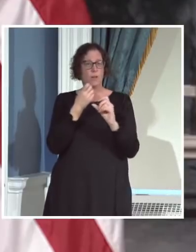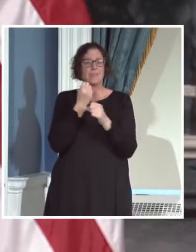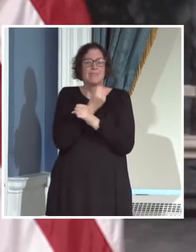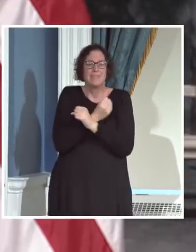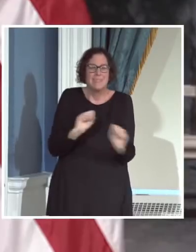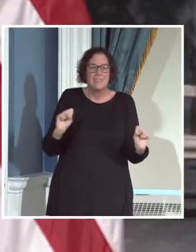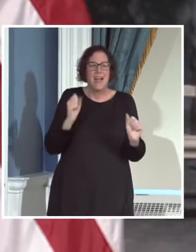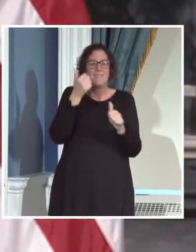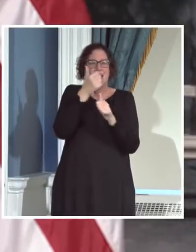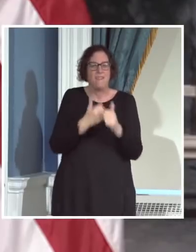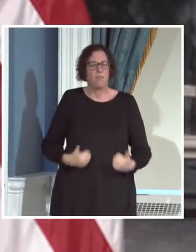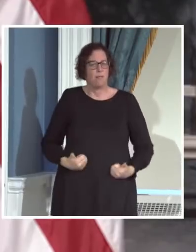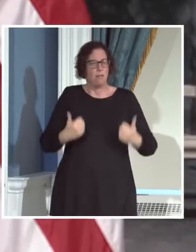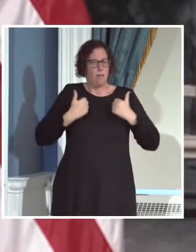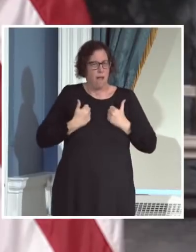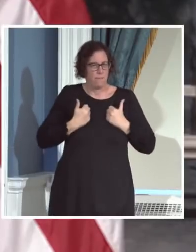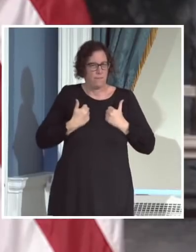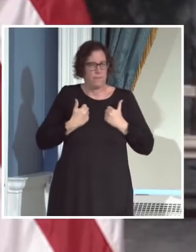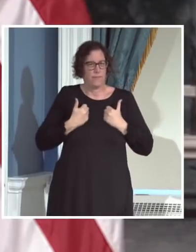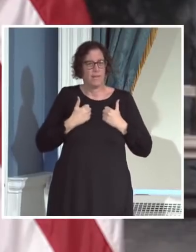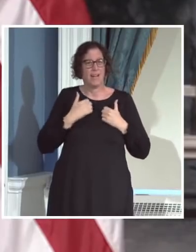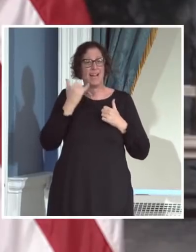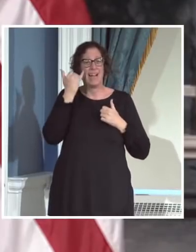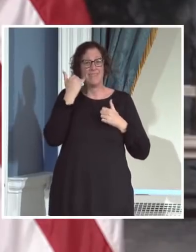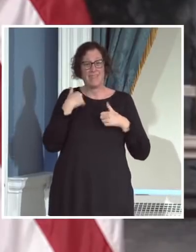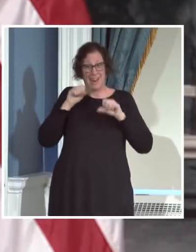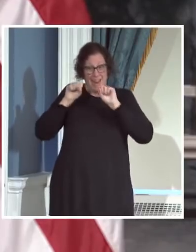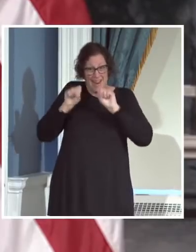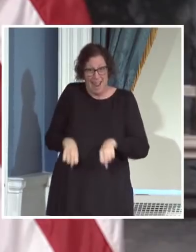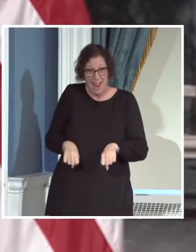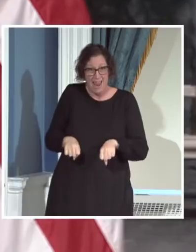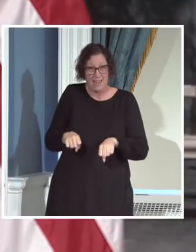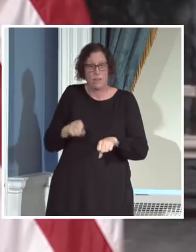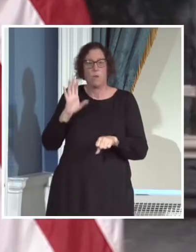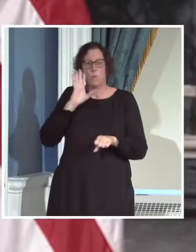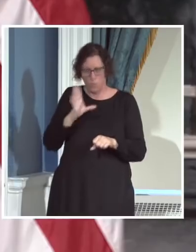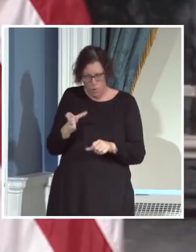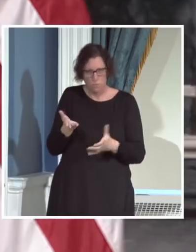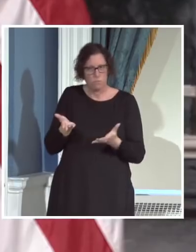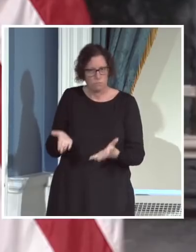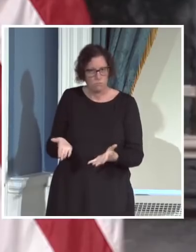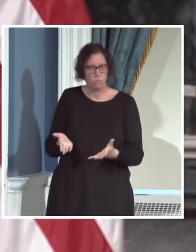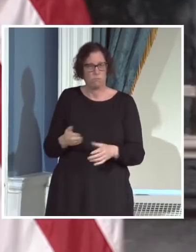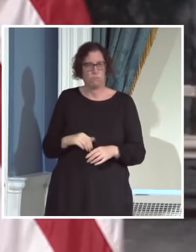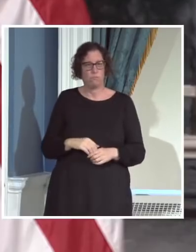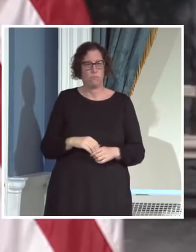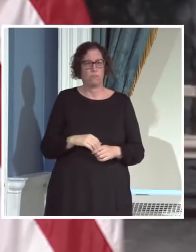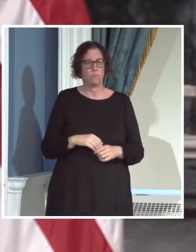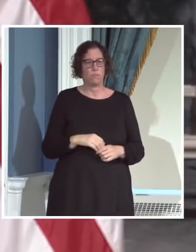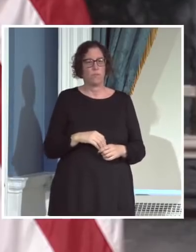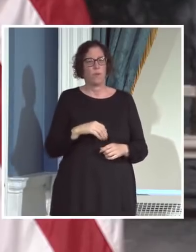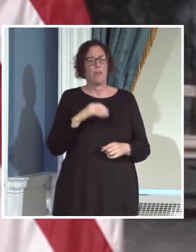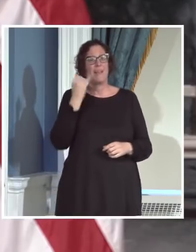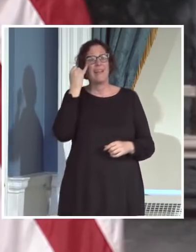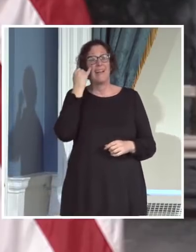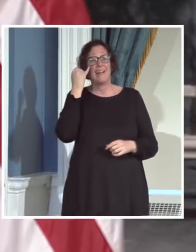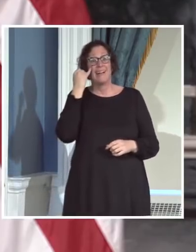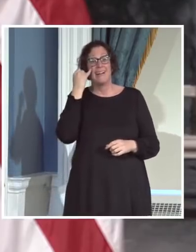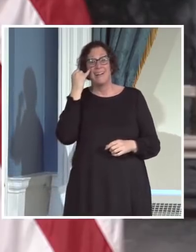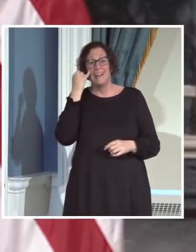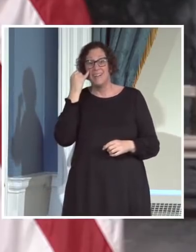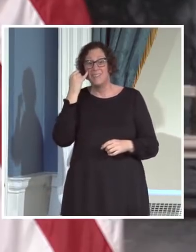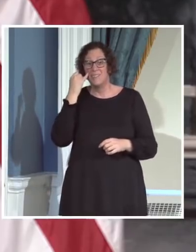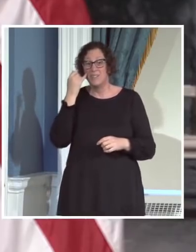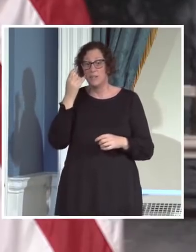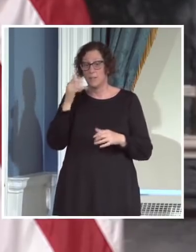save. Mitch just made it real plain. When someone comes into that hospital, they don't have an ID badge on saying, what's